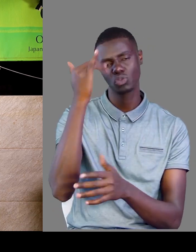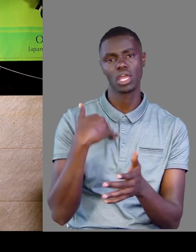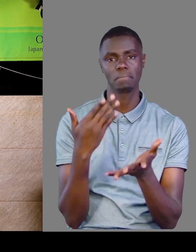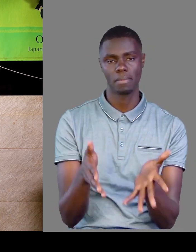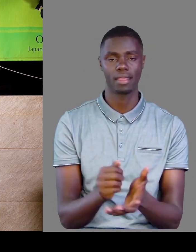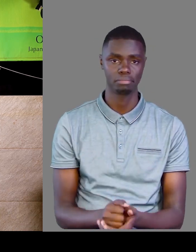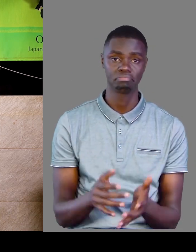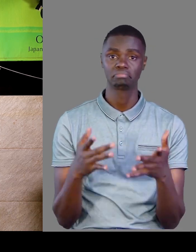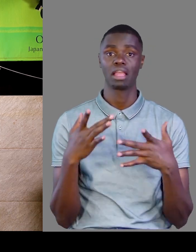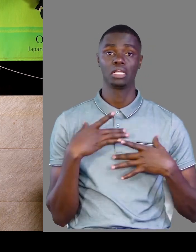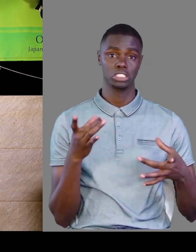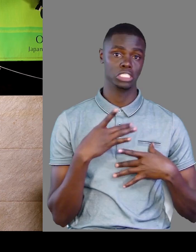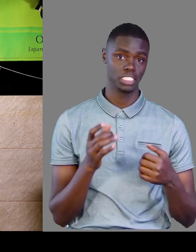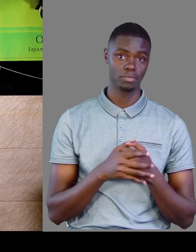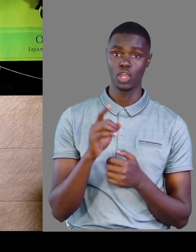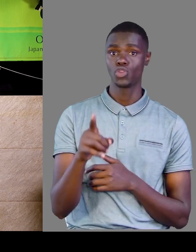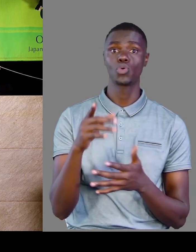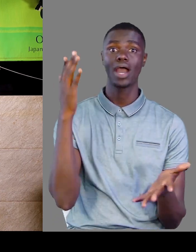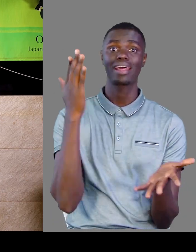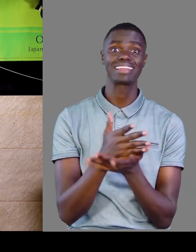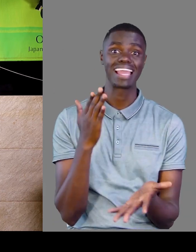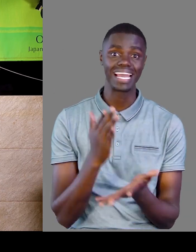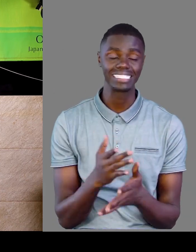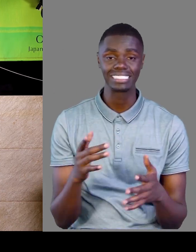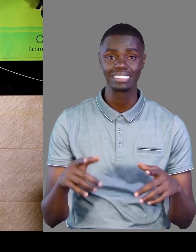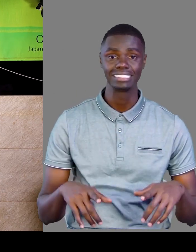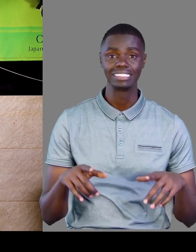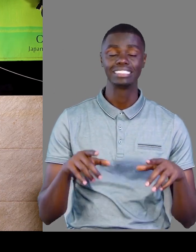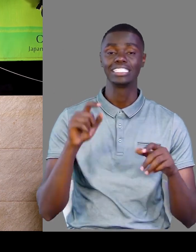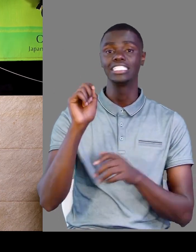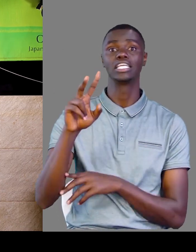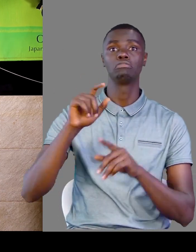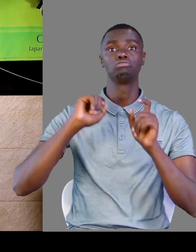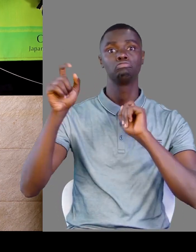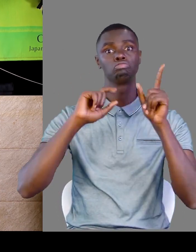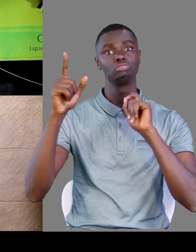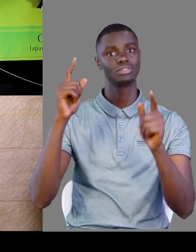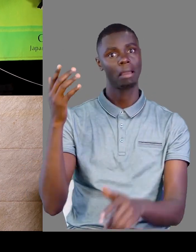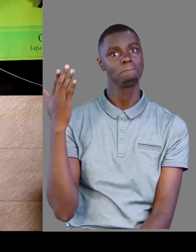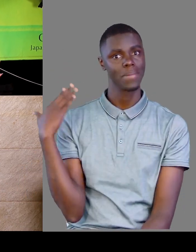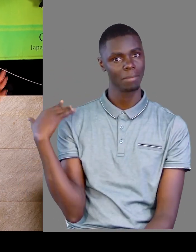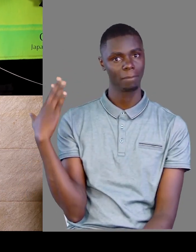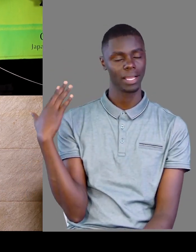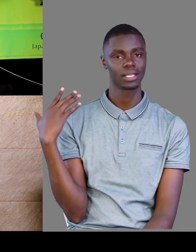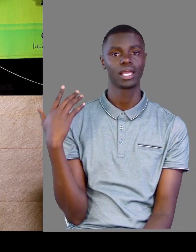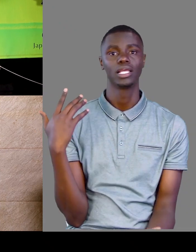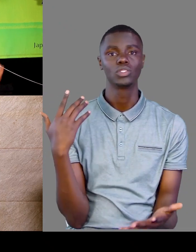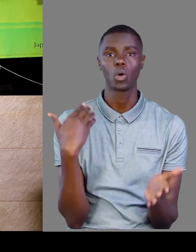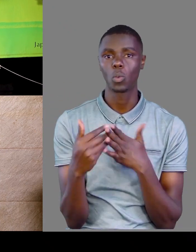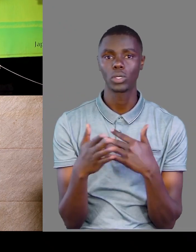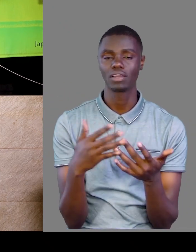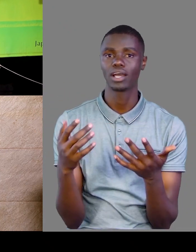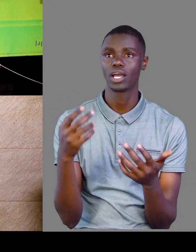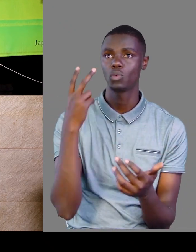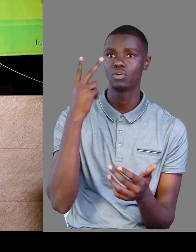here. Interesting. And you being a reality TV star, back in the day. Let's start with whatever we